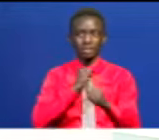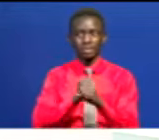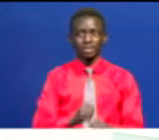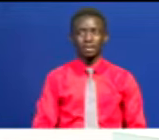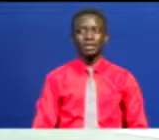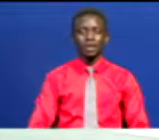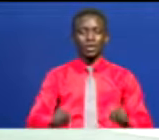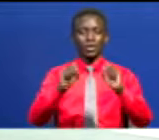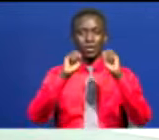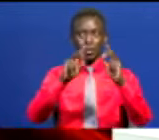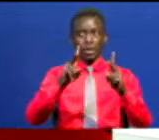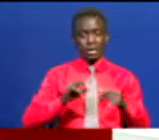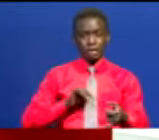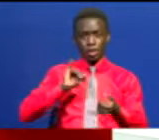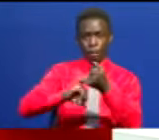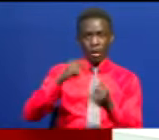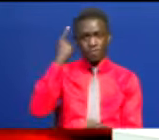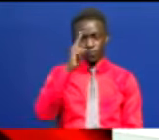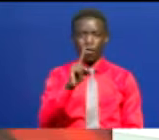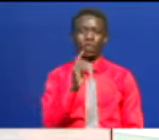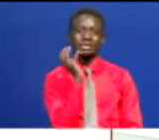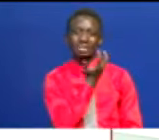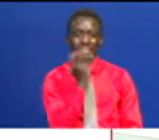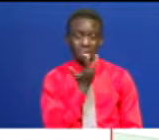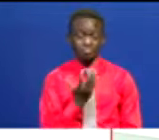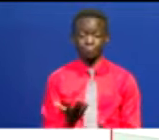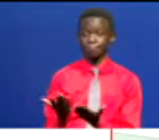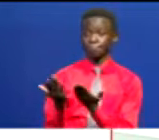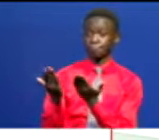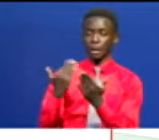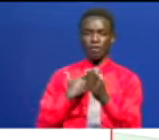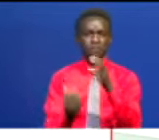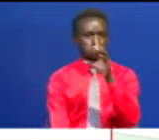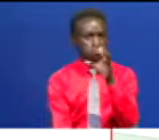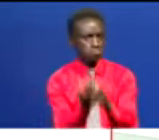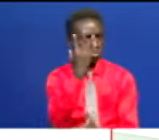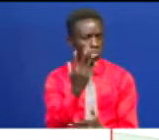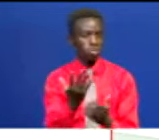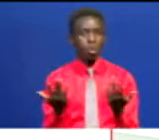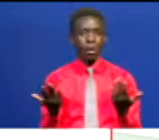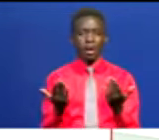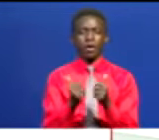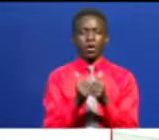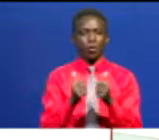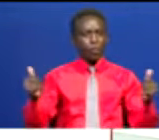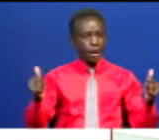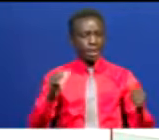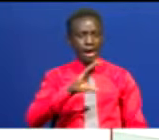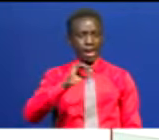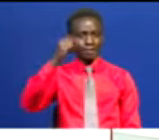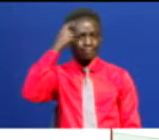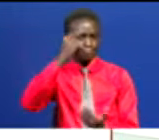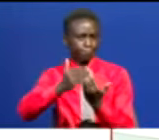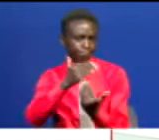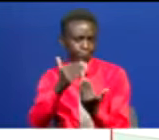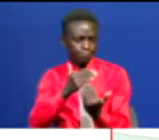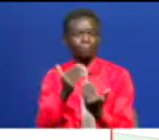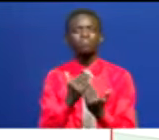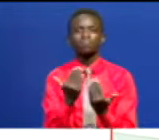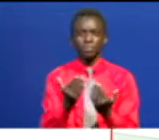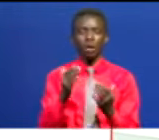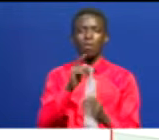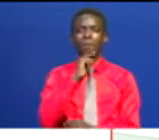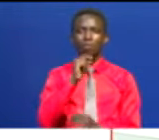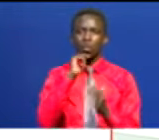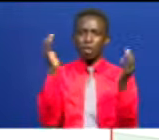Now, the spouse of the deputy president, Pastor Dorcas Rigathi, has launched a wellness and rehabilitation boy child camp at